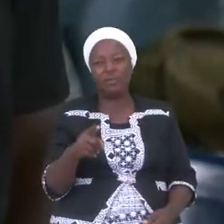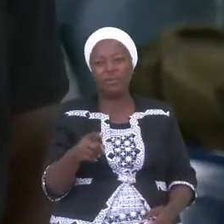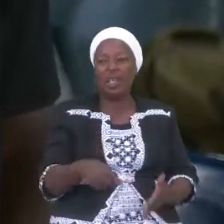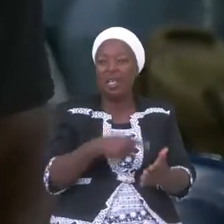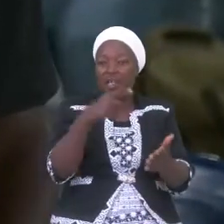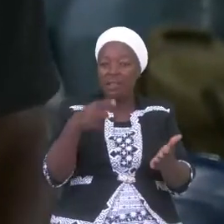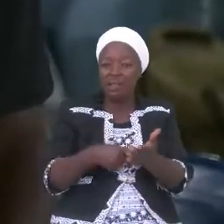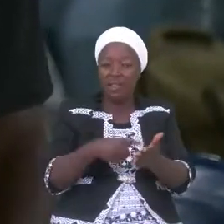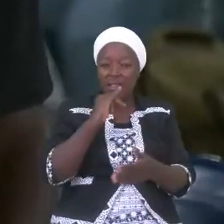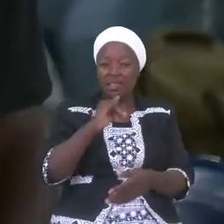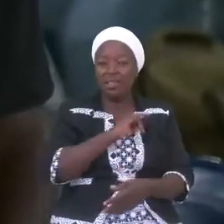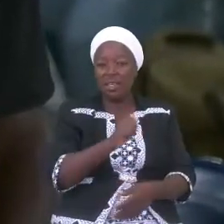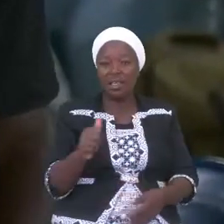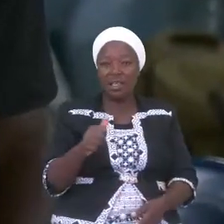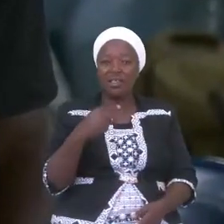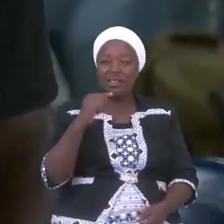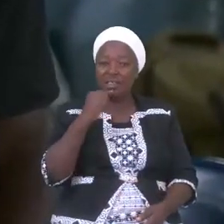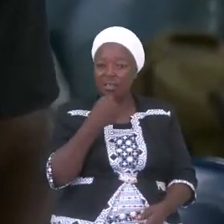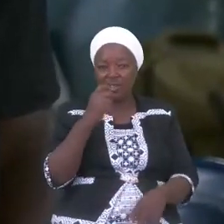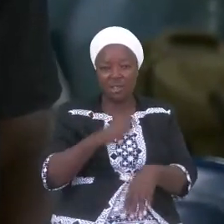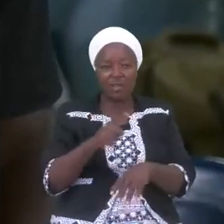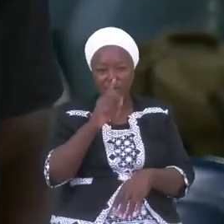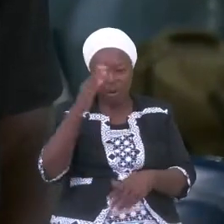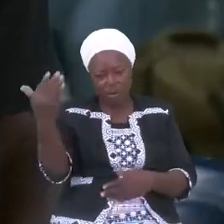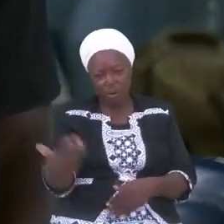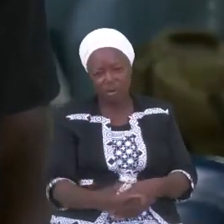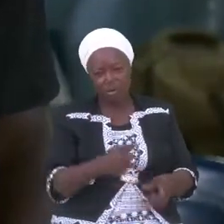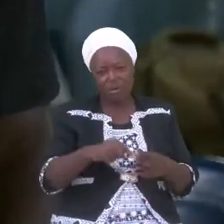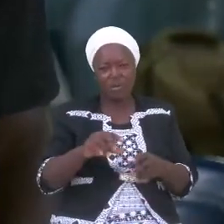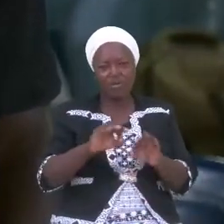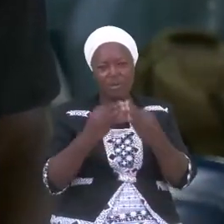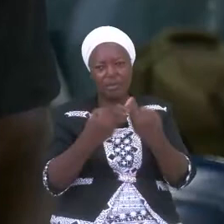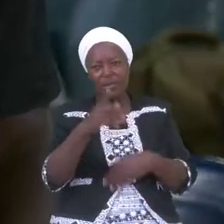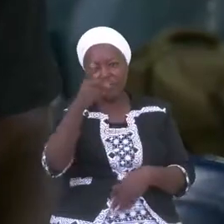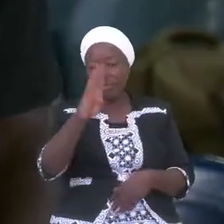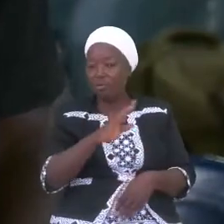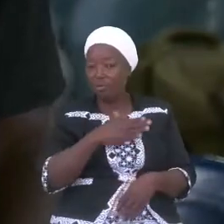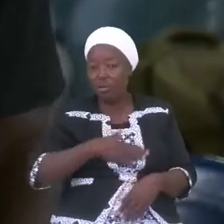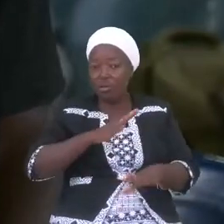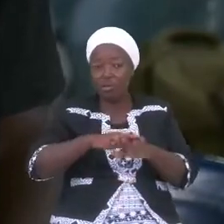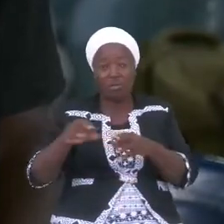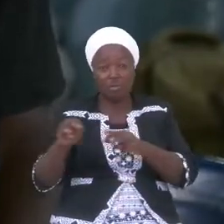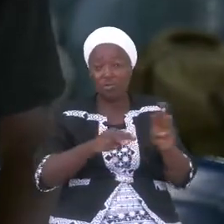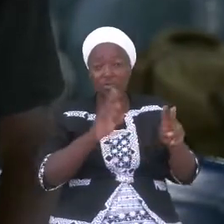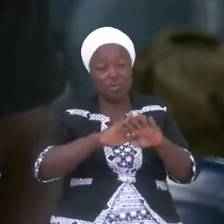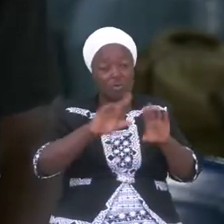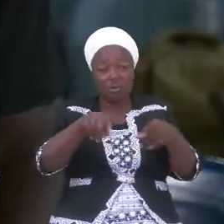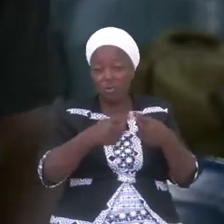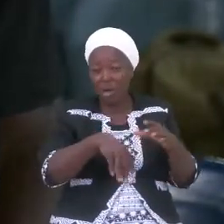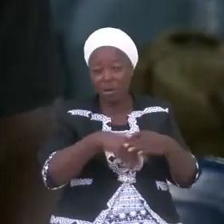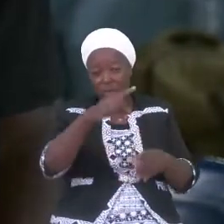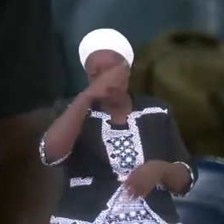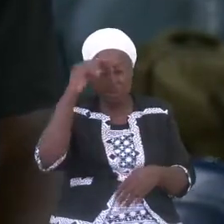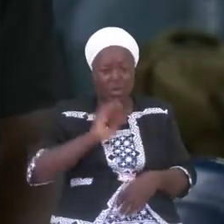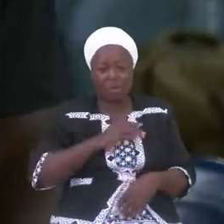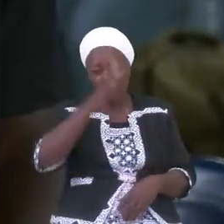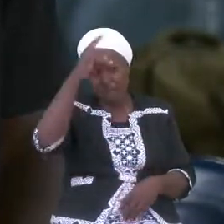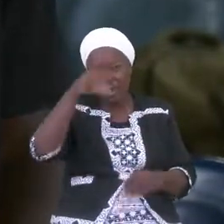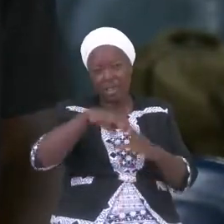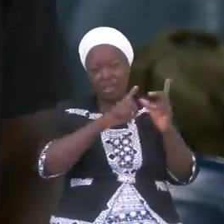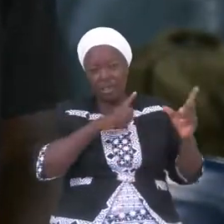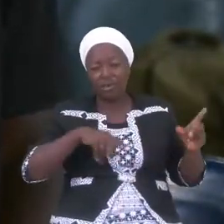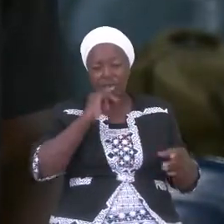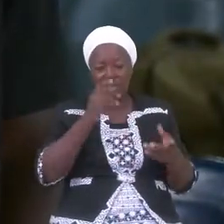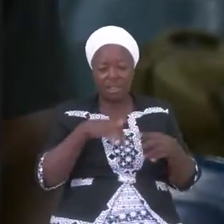is a crucial time. You are welcome into the family of God. No movement yet, because our Father in the Lord is coming back with